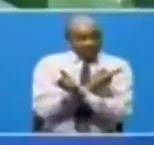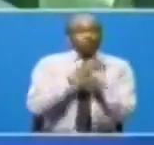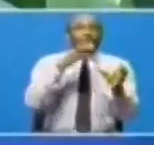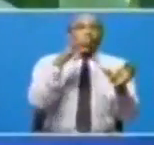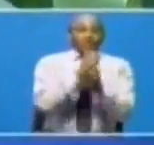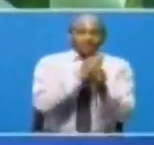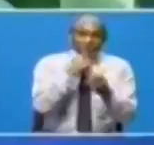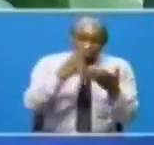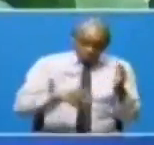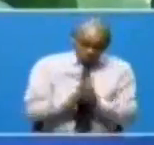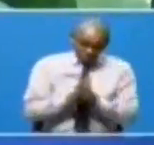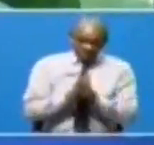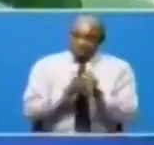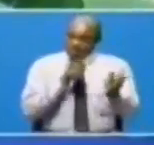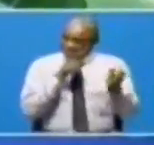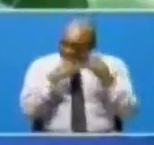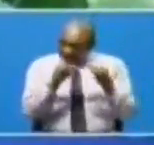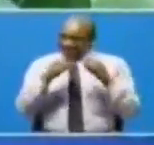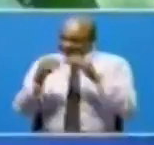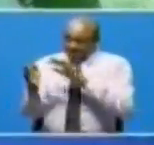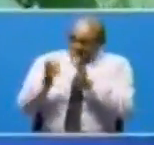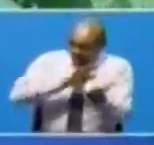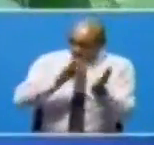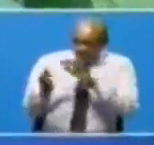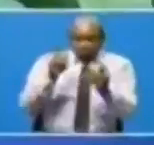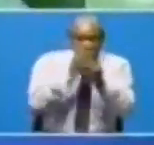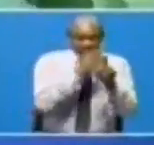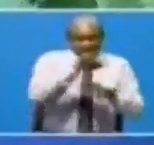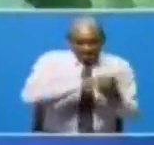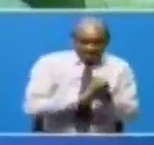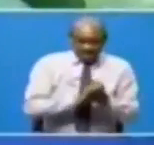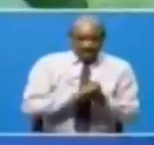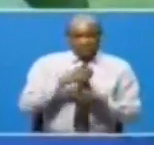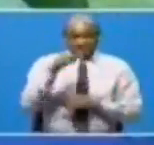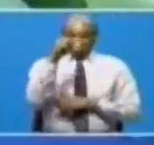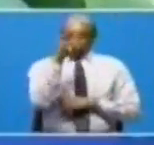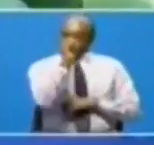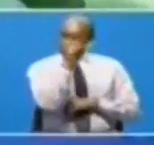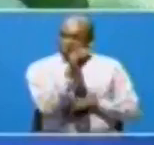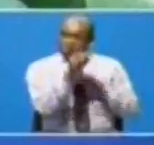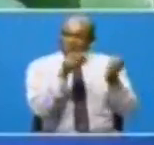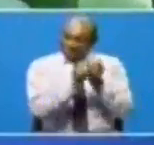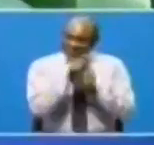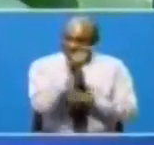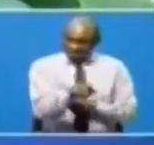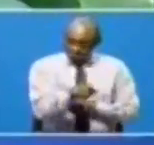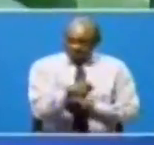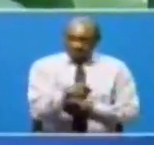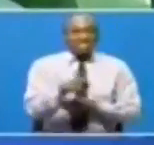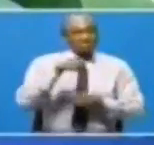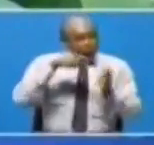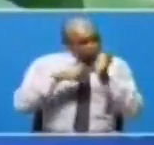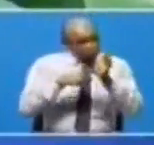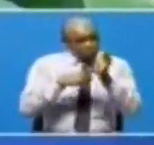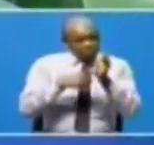continued with their controlled trials across the country. But so far, the genetically modified maize has consistently shown